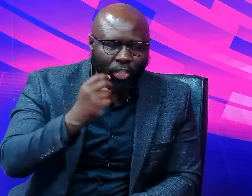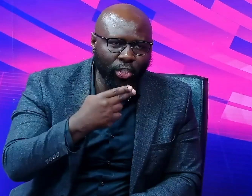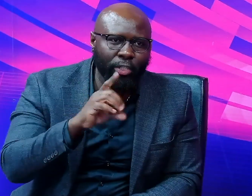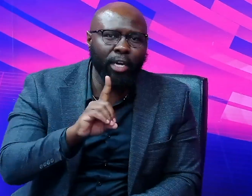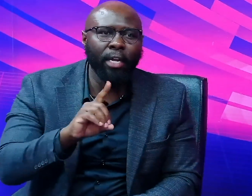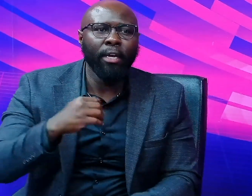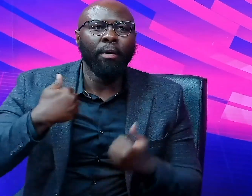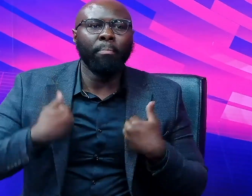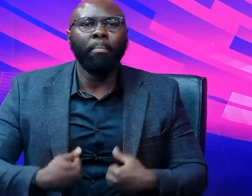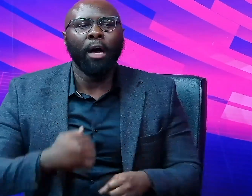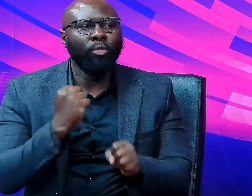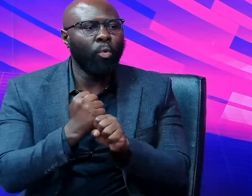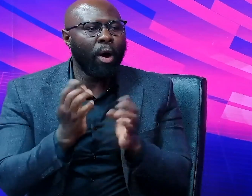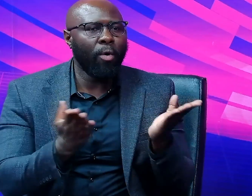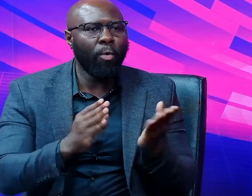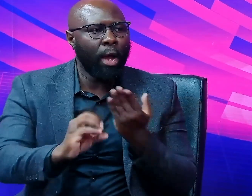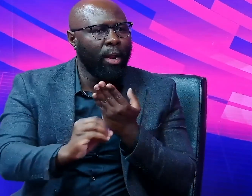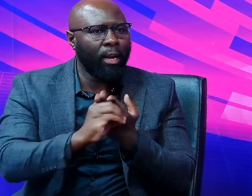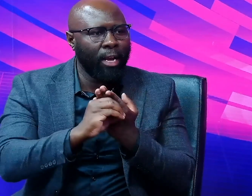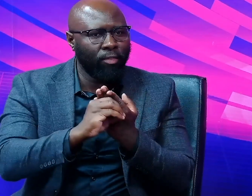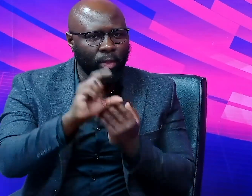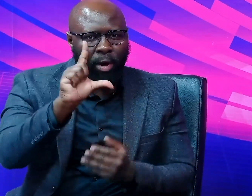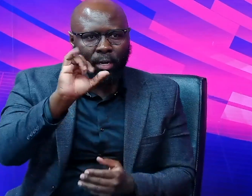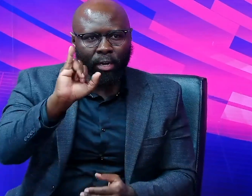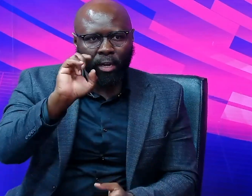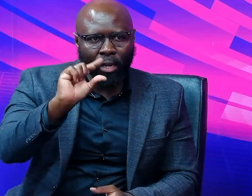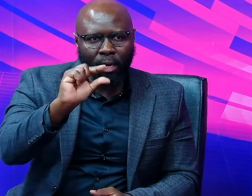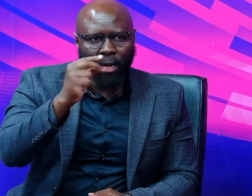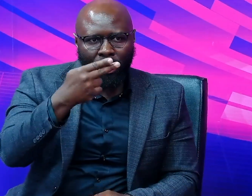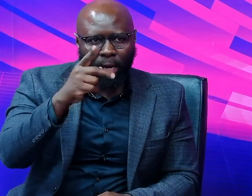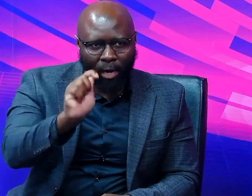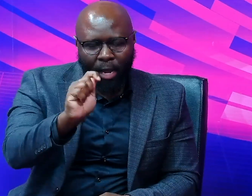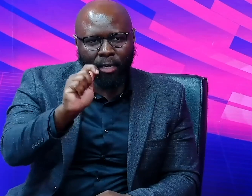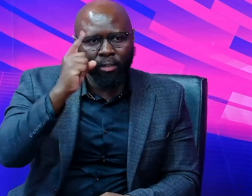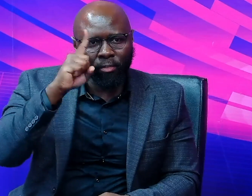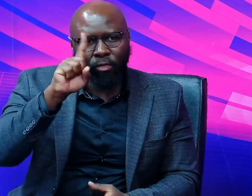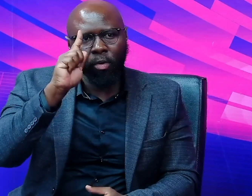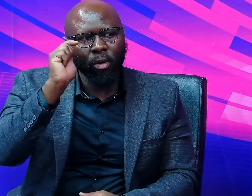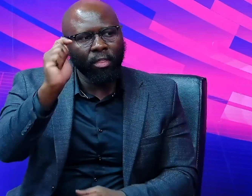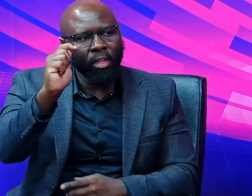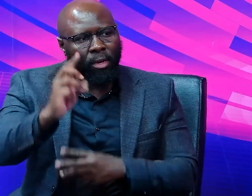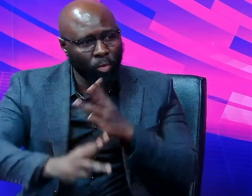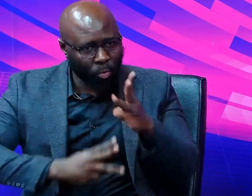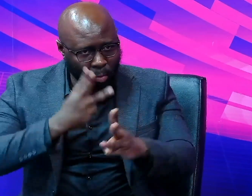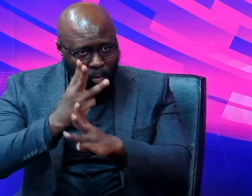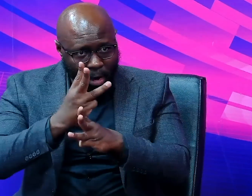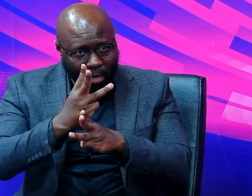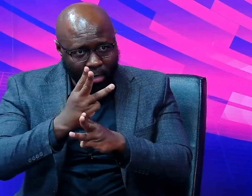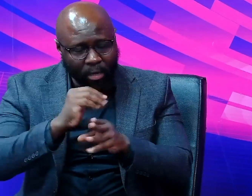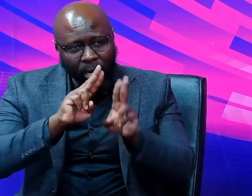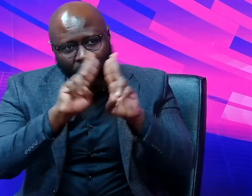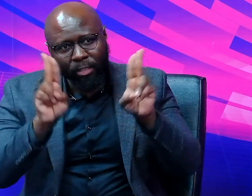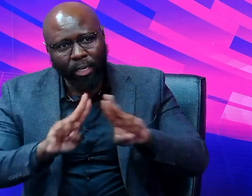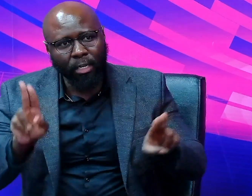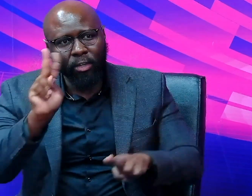Still, my name still remains Richard. And I work with Light. I'm spelling Light for the